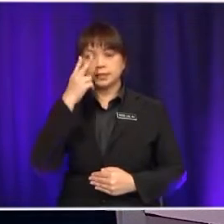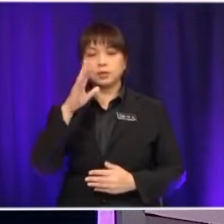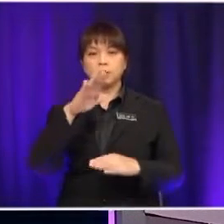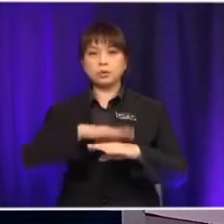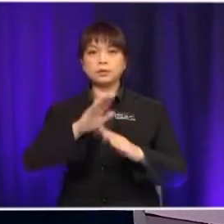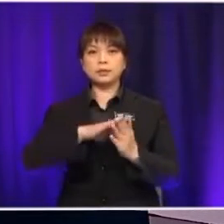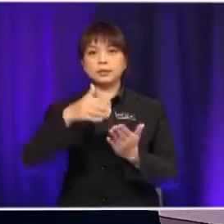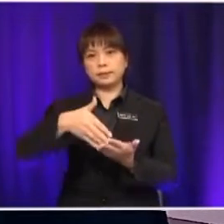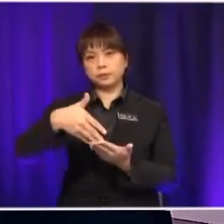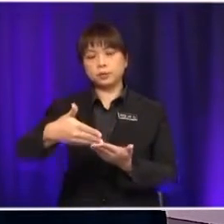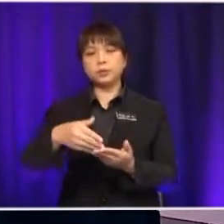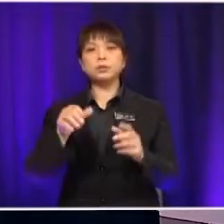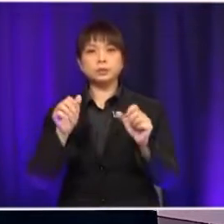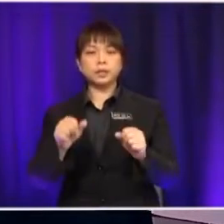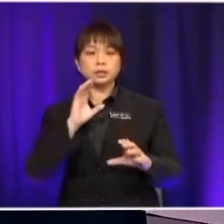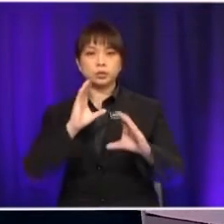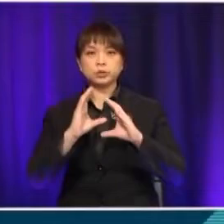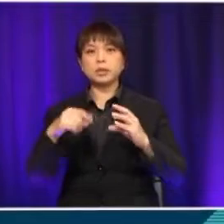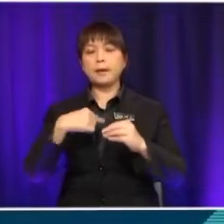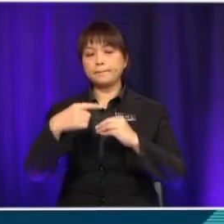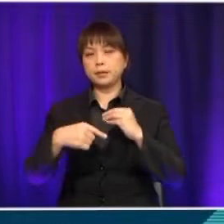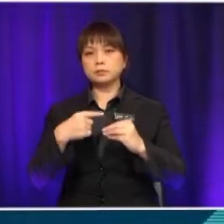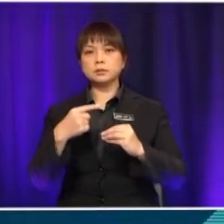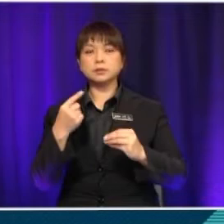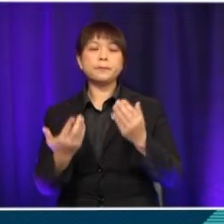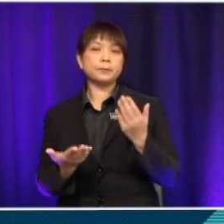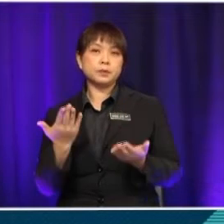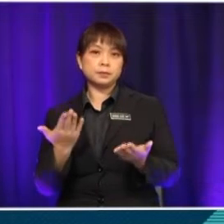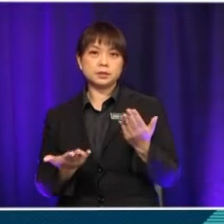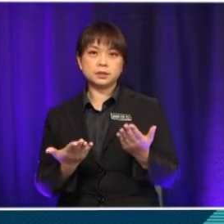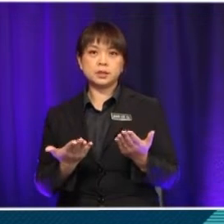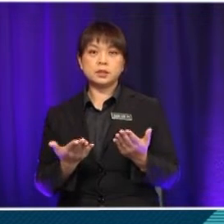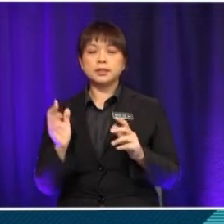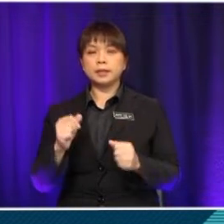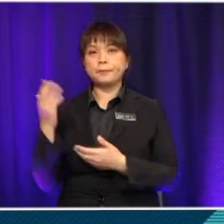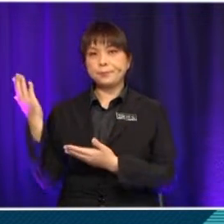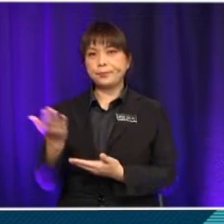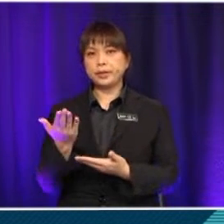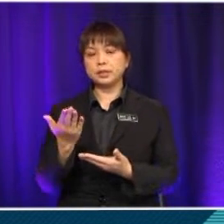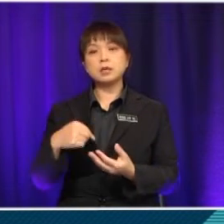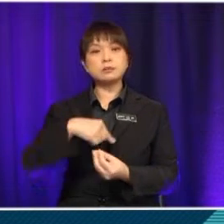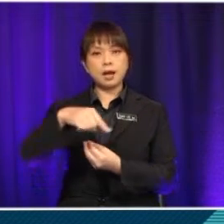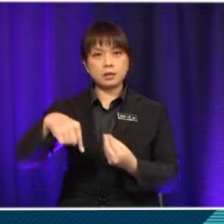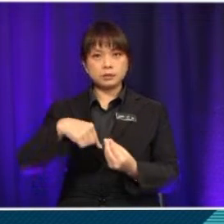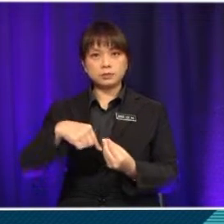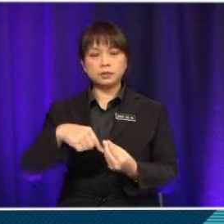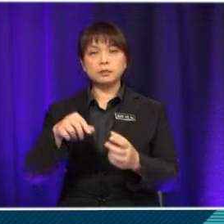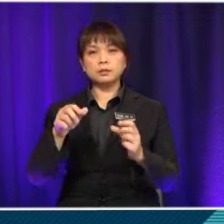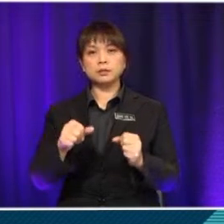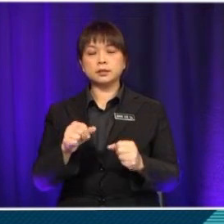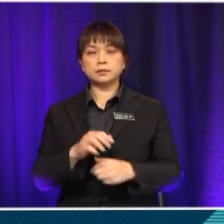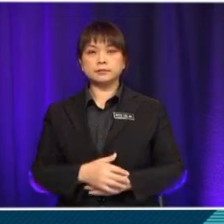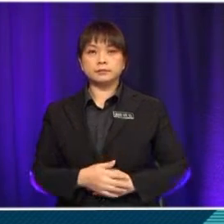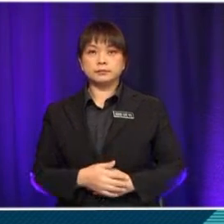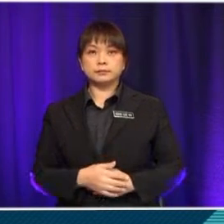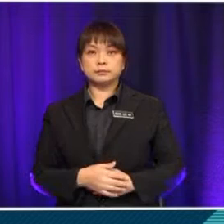can talk about the portability, you can say that it's easy to bring around, and then, or you can talk about the fewer cables, right?